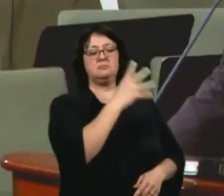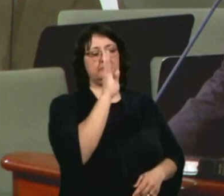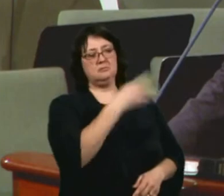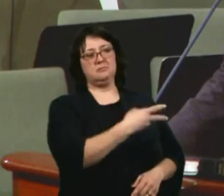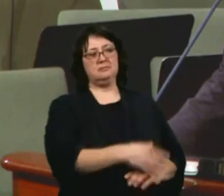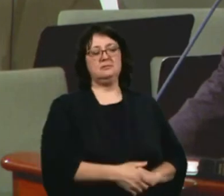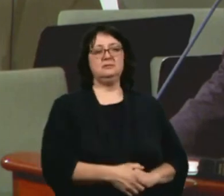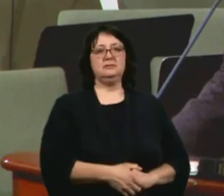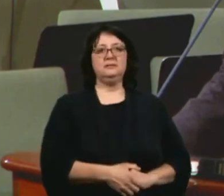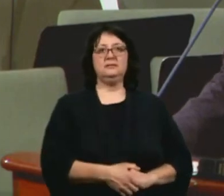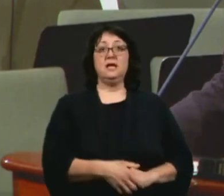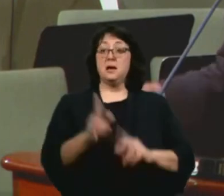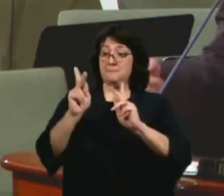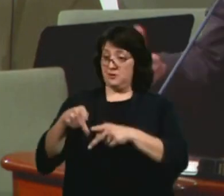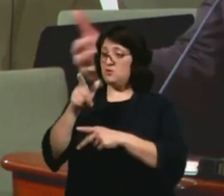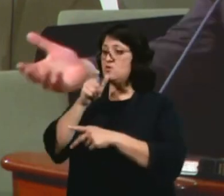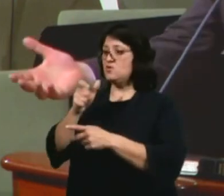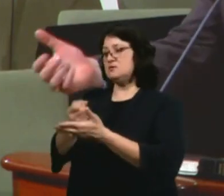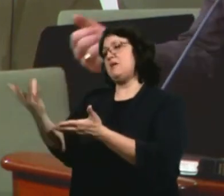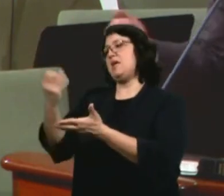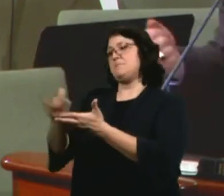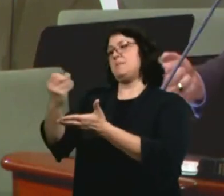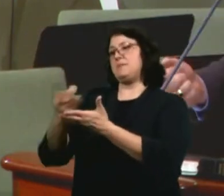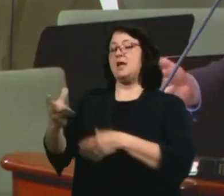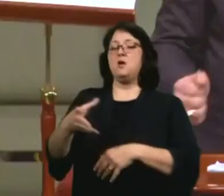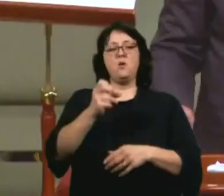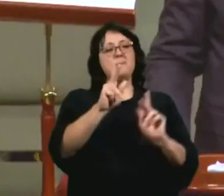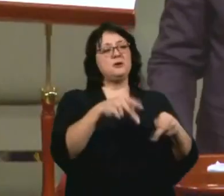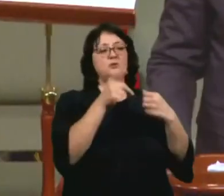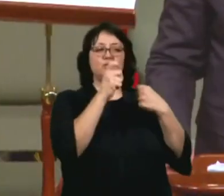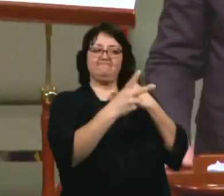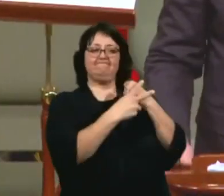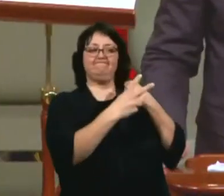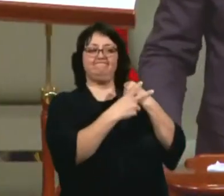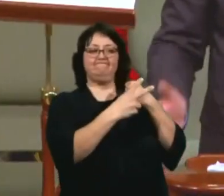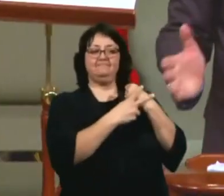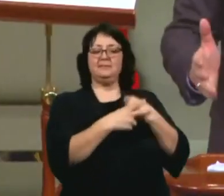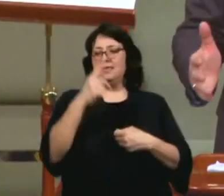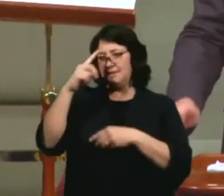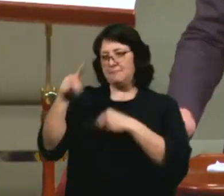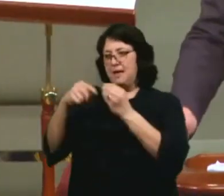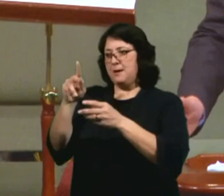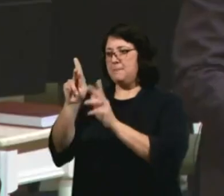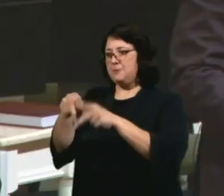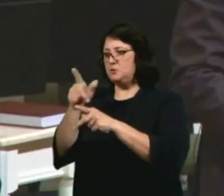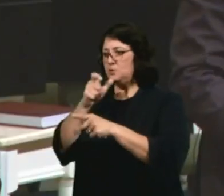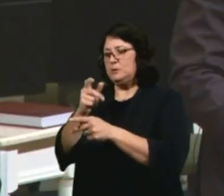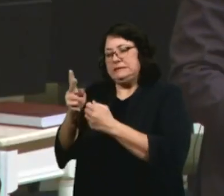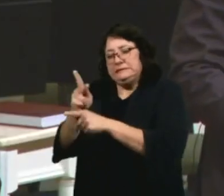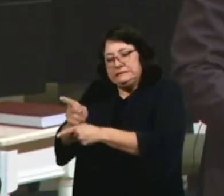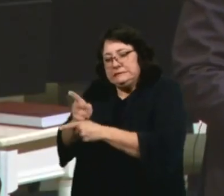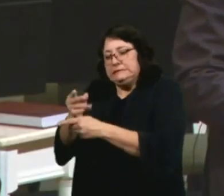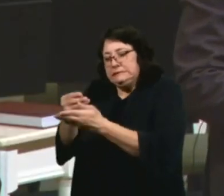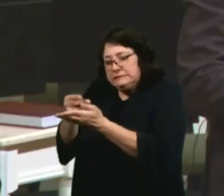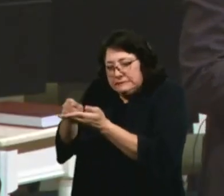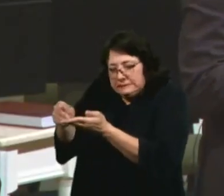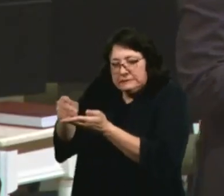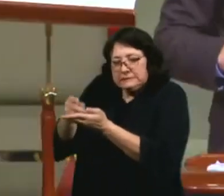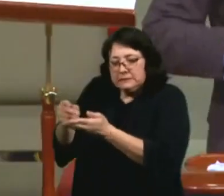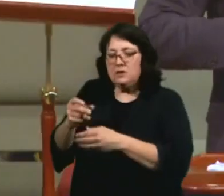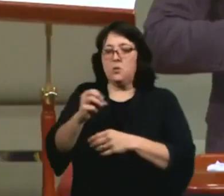listen, someone who is a spender, someone who is a saver, someone who is frugal, and someone